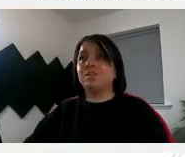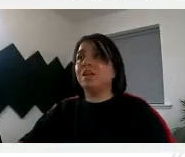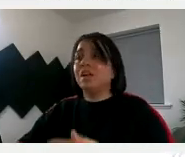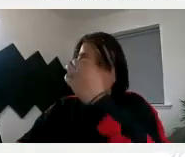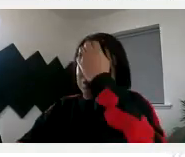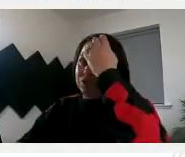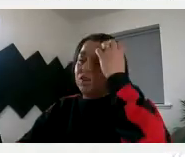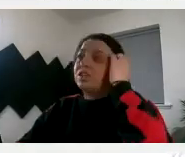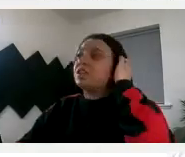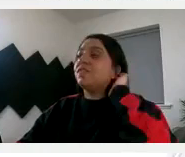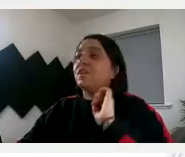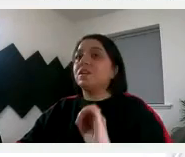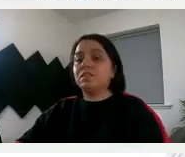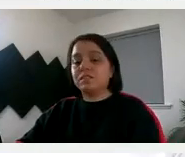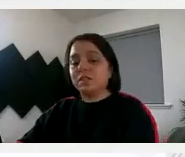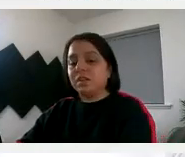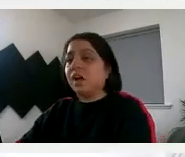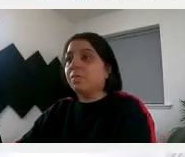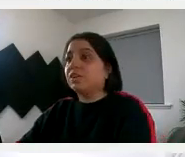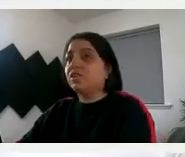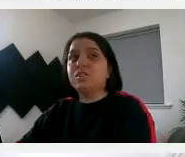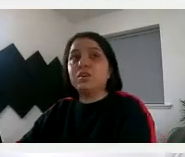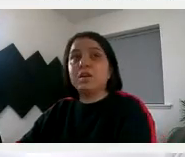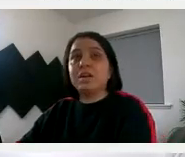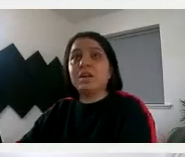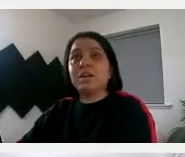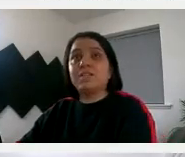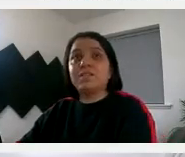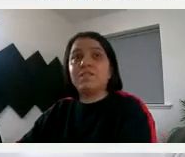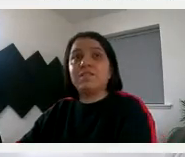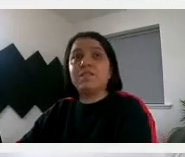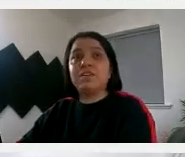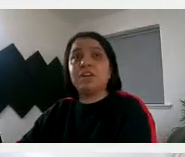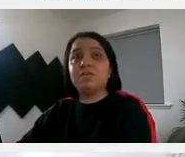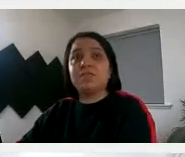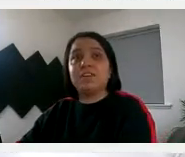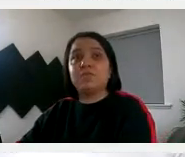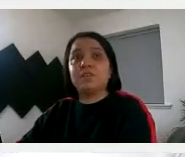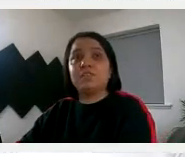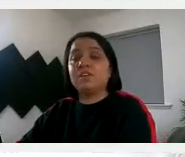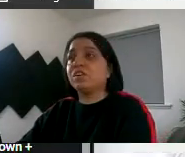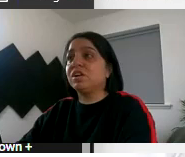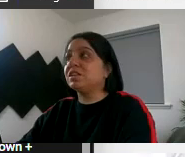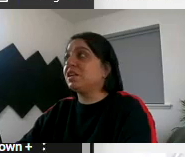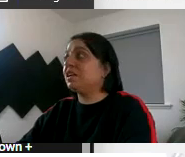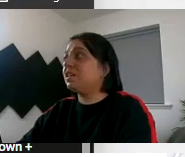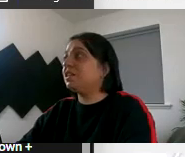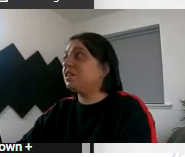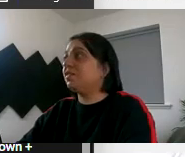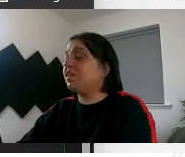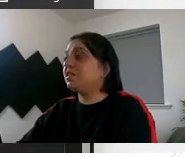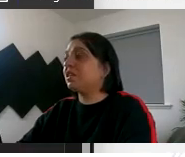ones. So to show you the difference, I'm going to show you some video clips of each one so you can kind of see